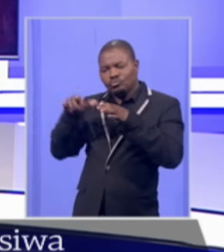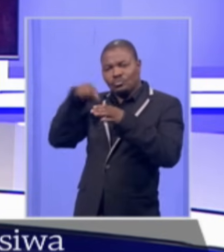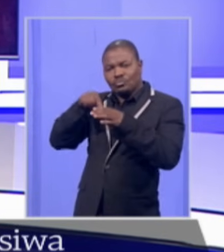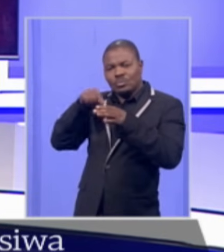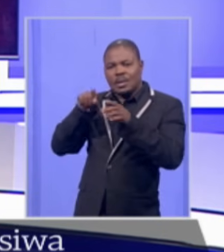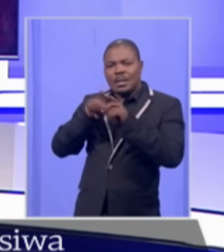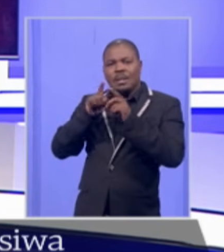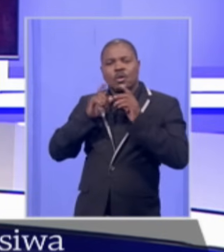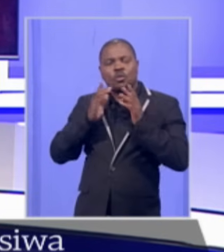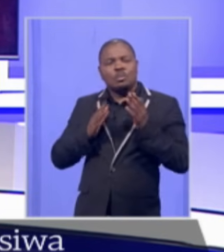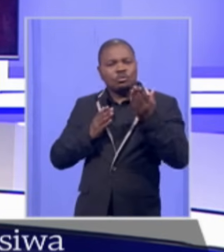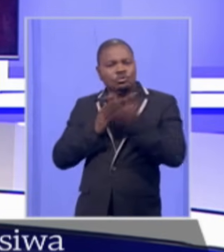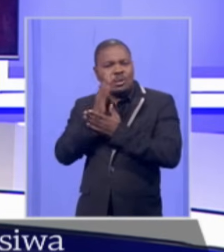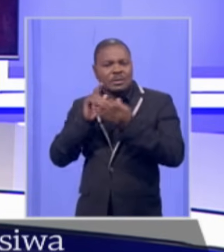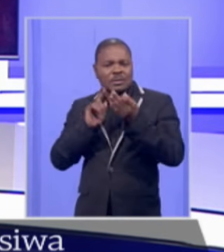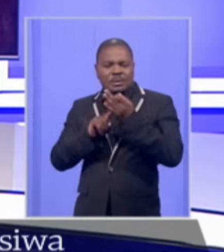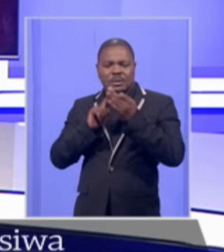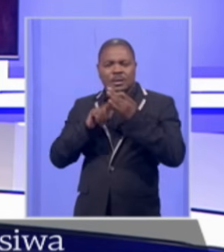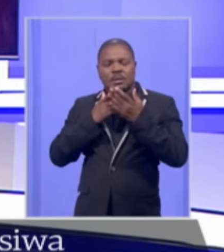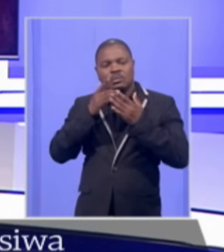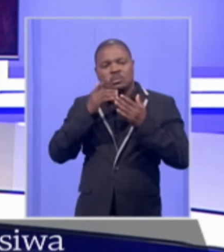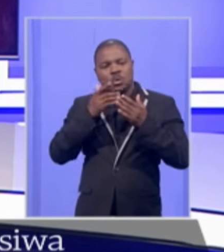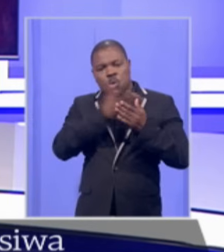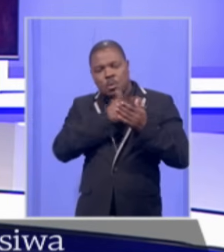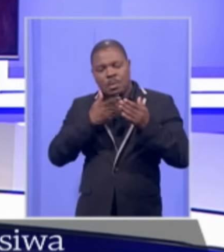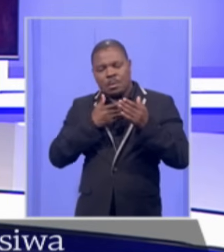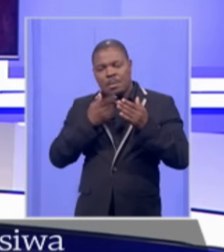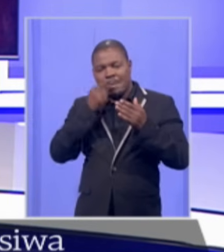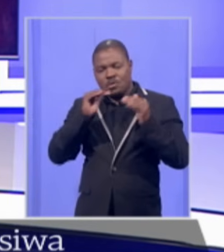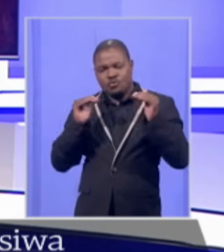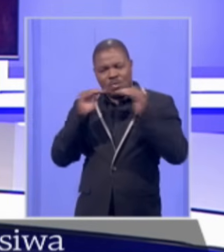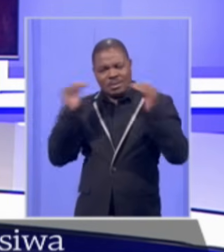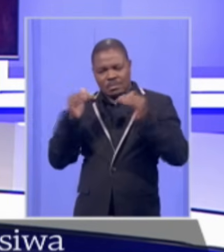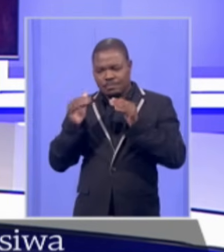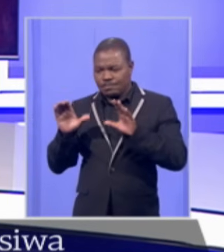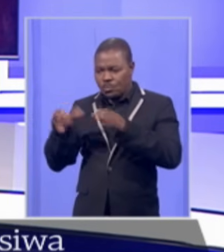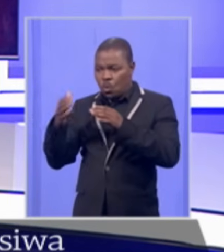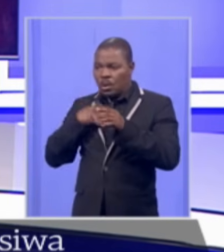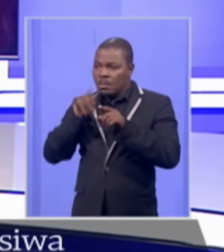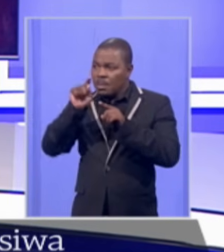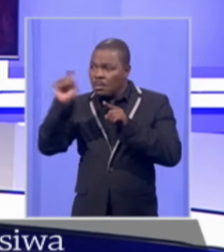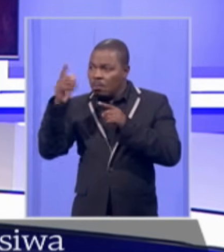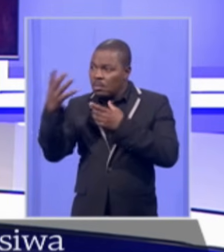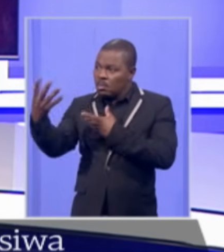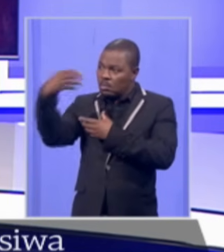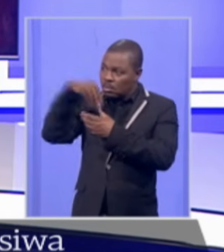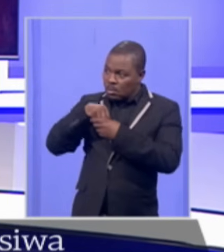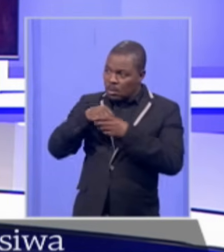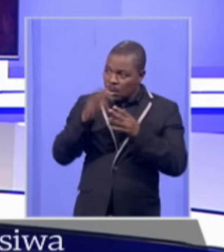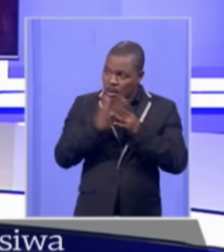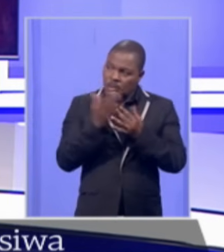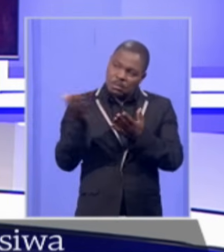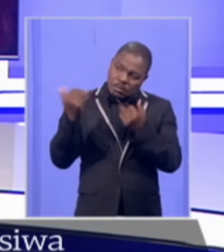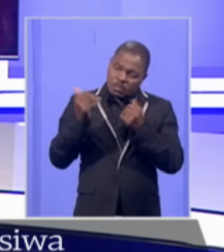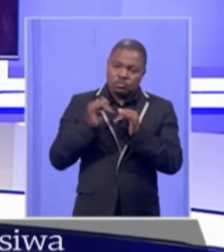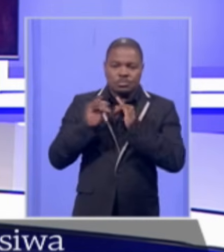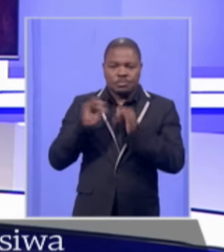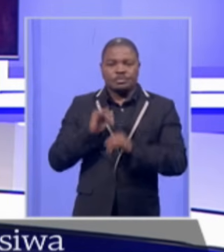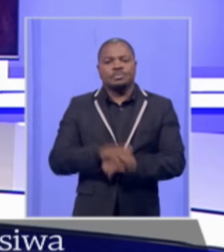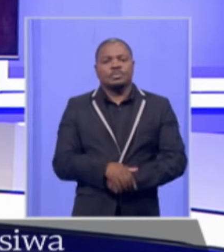Komišene ya Ditshwanelo tsa Botho di rulaganya go bitsa bangwe ba le mmalwa ba ba amegang mo kgetseng eno.